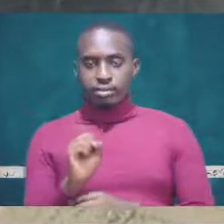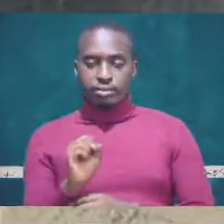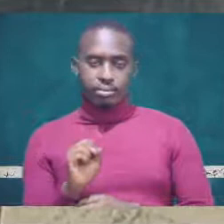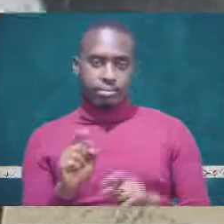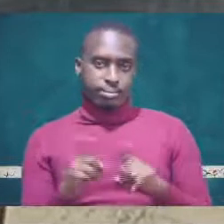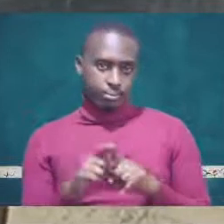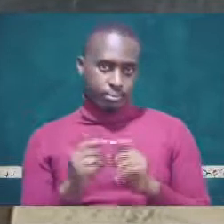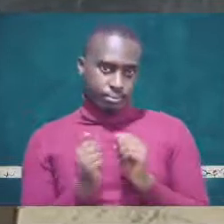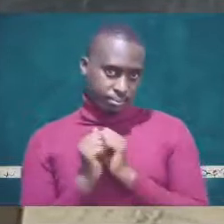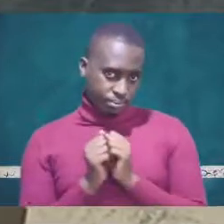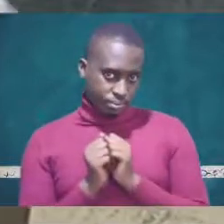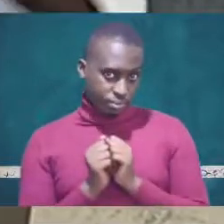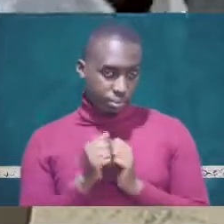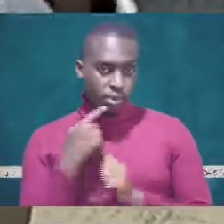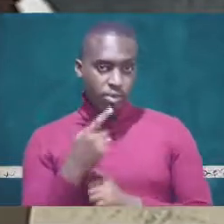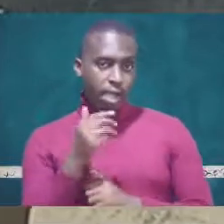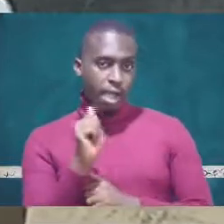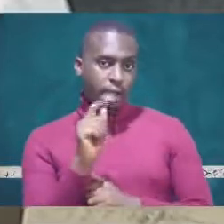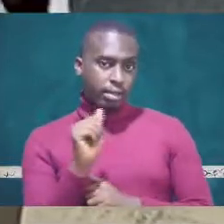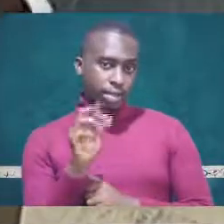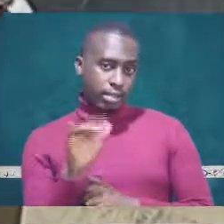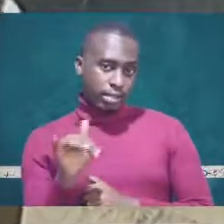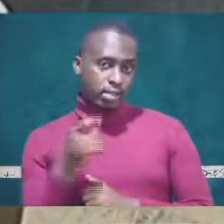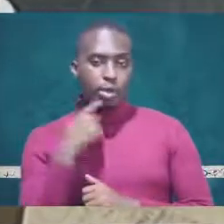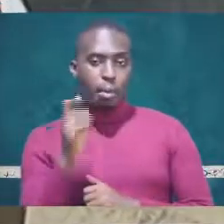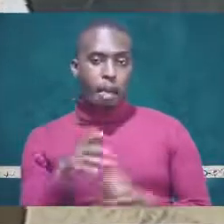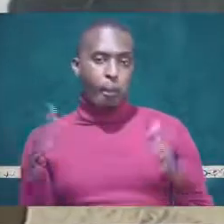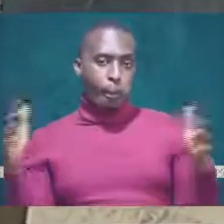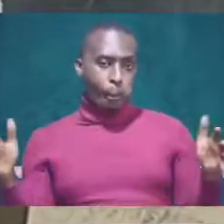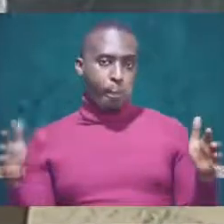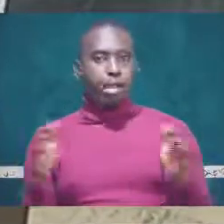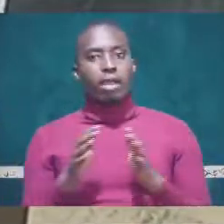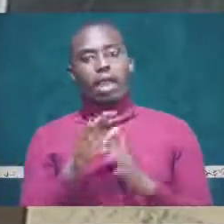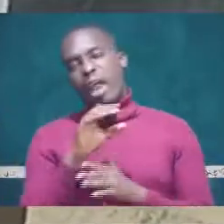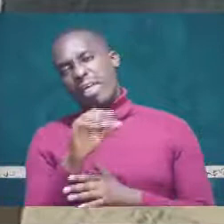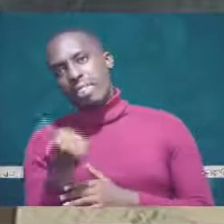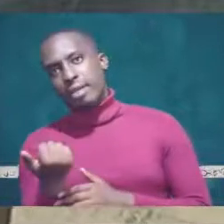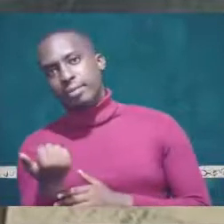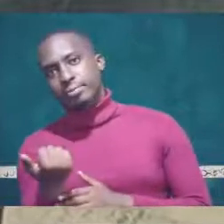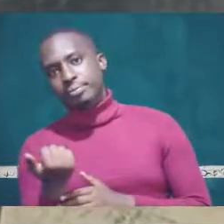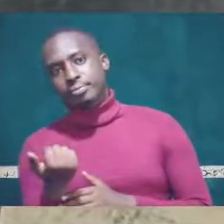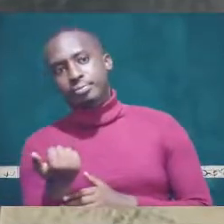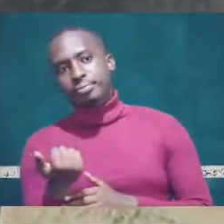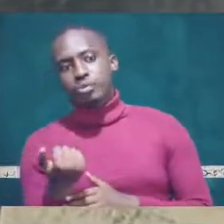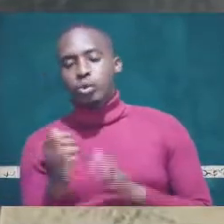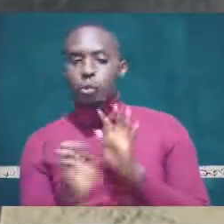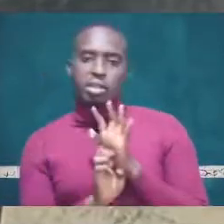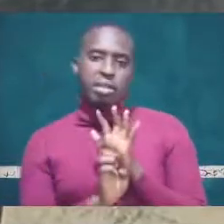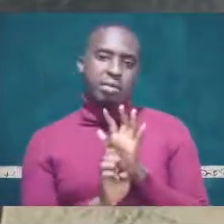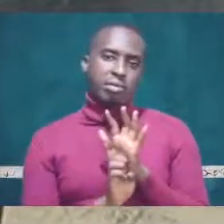except pulmonary vein. So arteries, they have to be thicker. Then these other take an